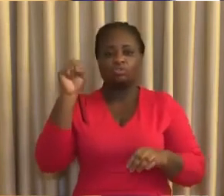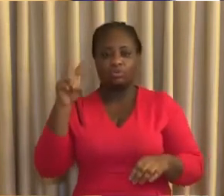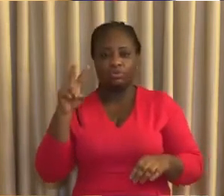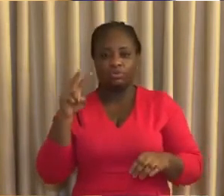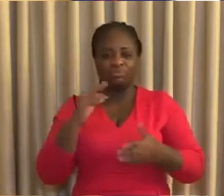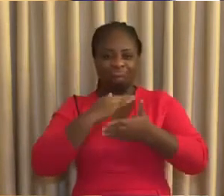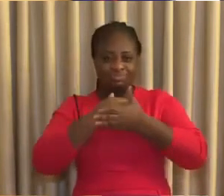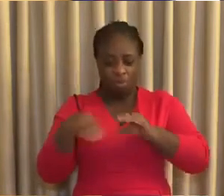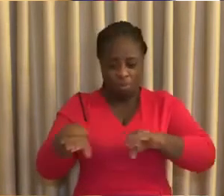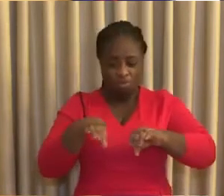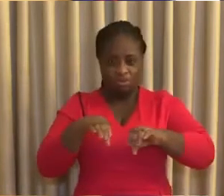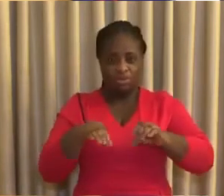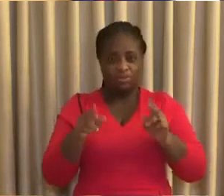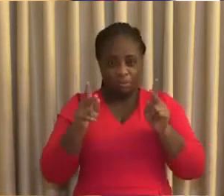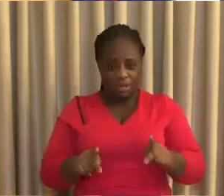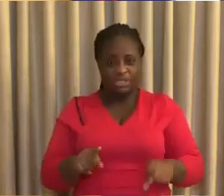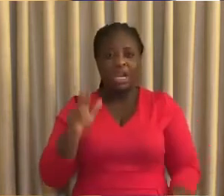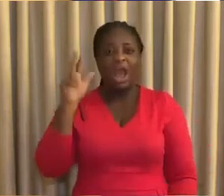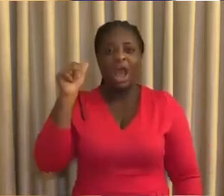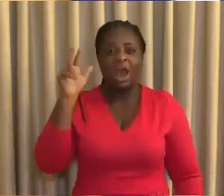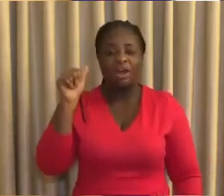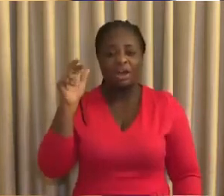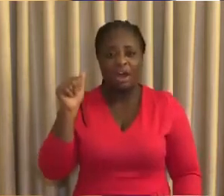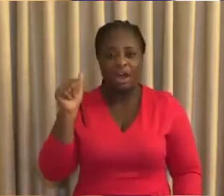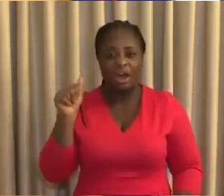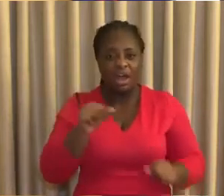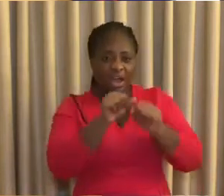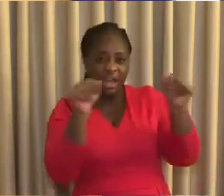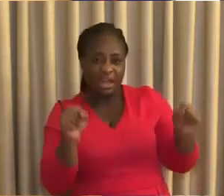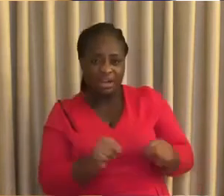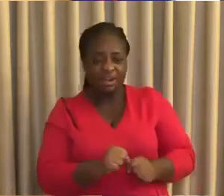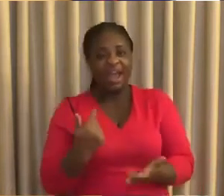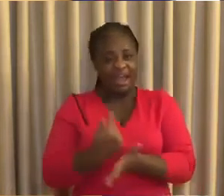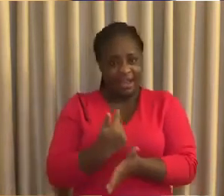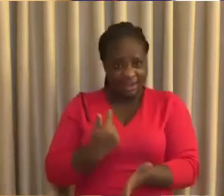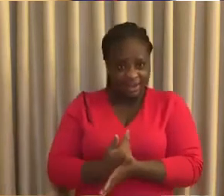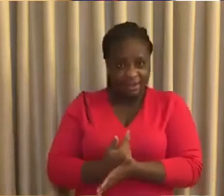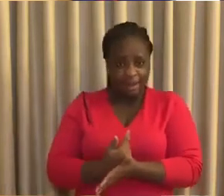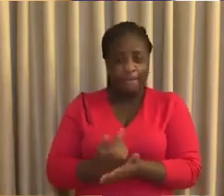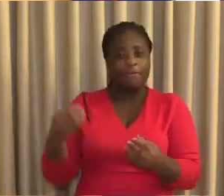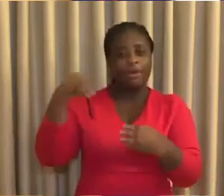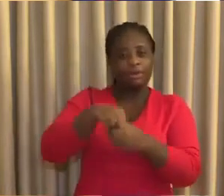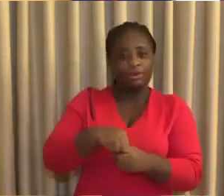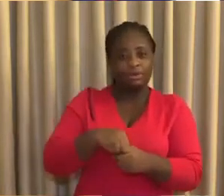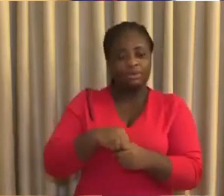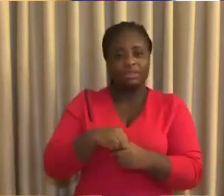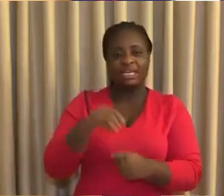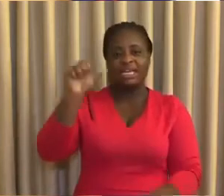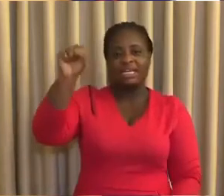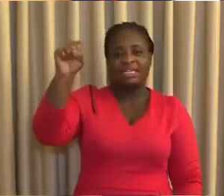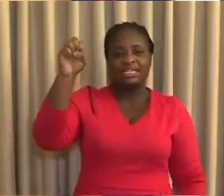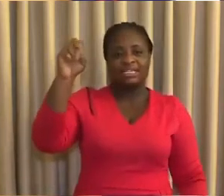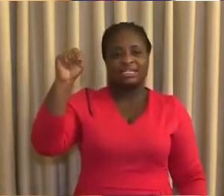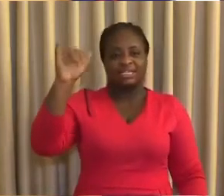on movement of persons in the Greater Accra Metropolitan Area, GAMA, which includes Awutu Senya East